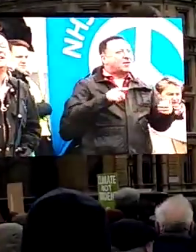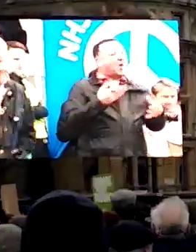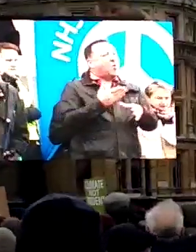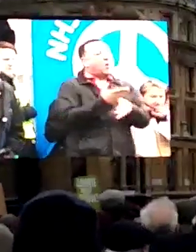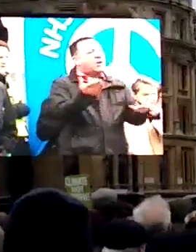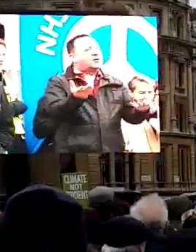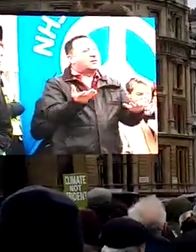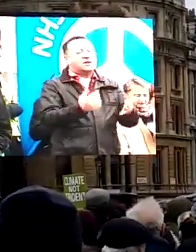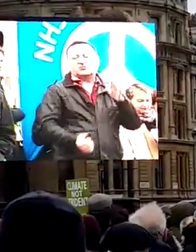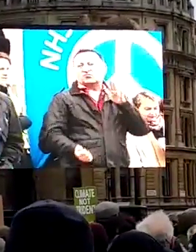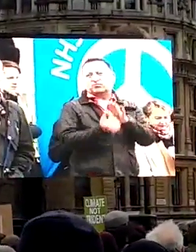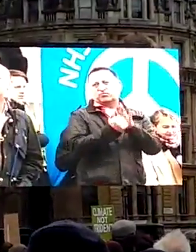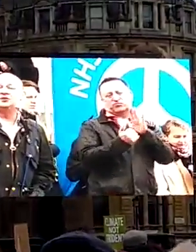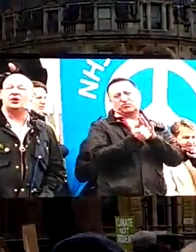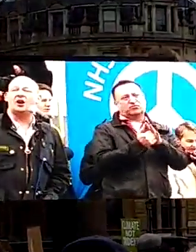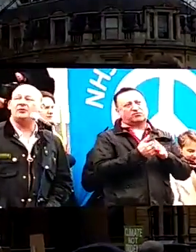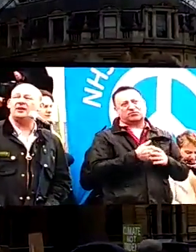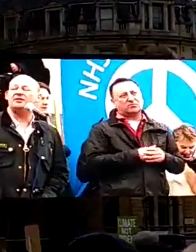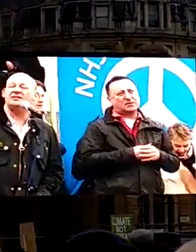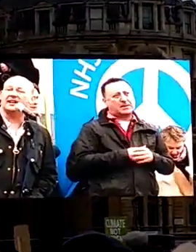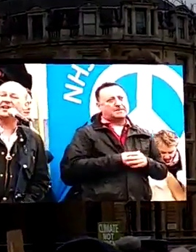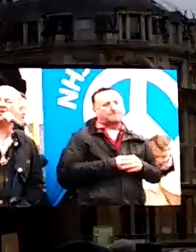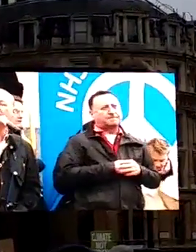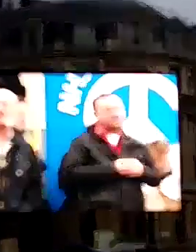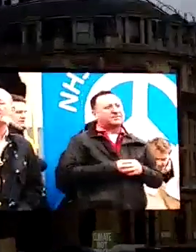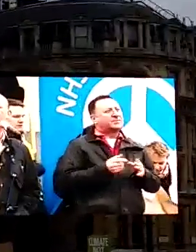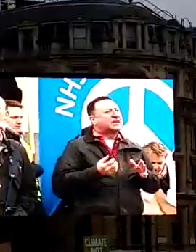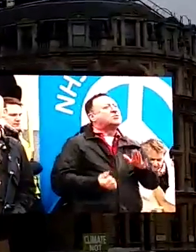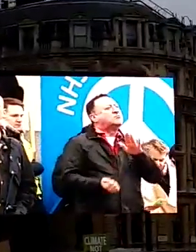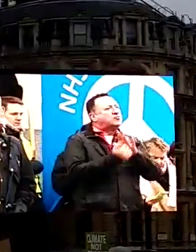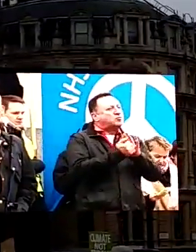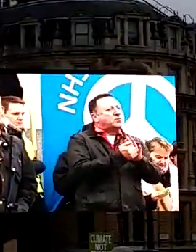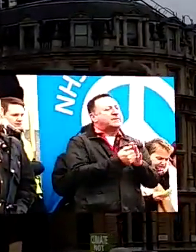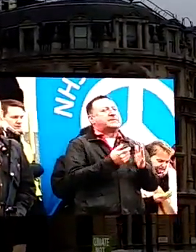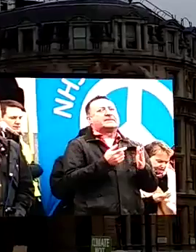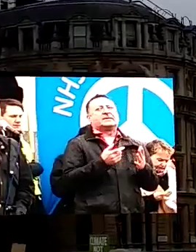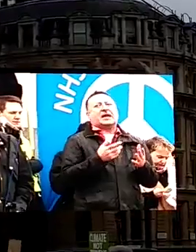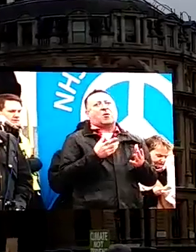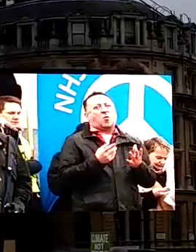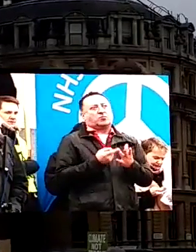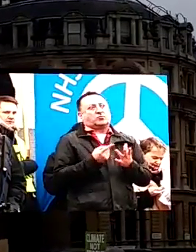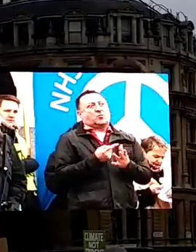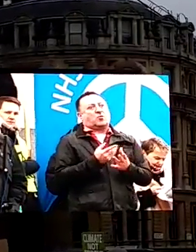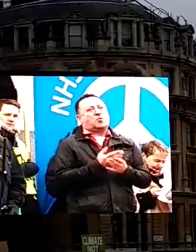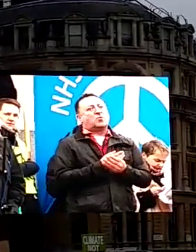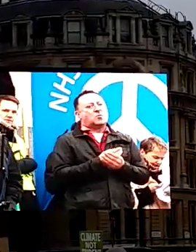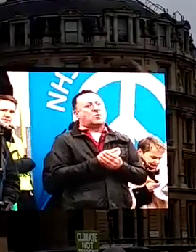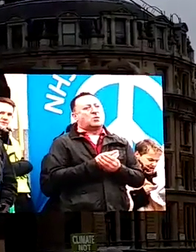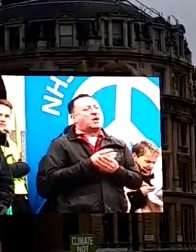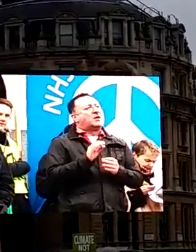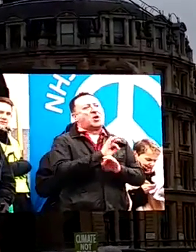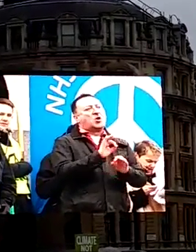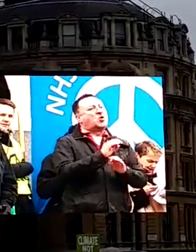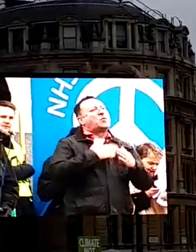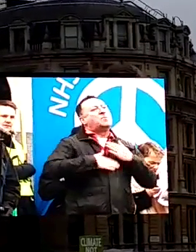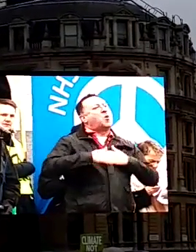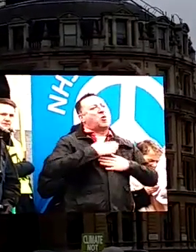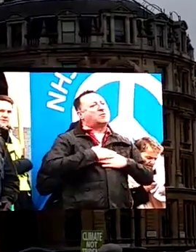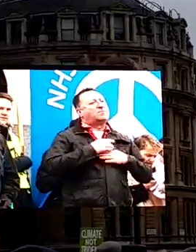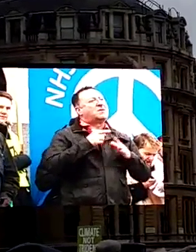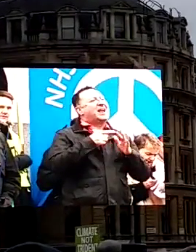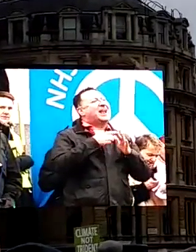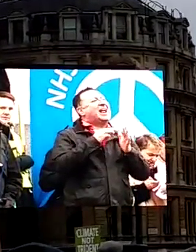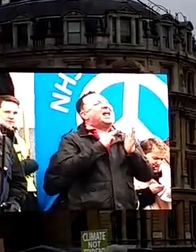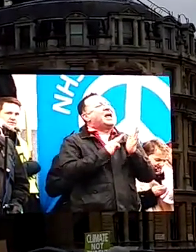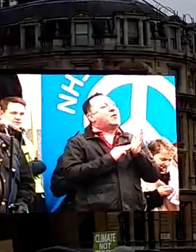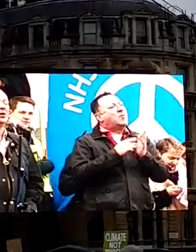most ridiculous thing. Not only ridiculous, but flat out immoral.